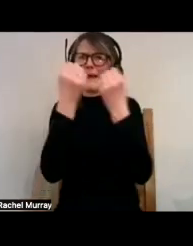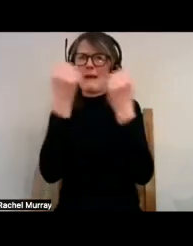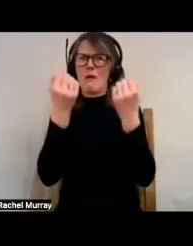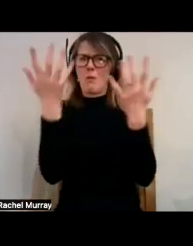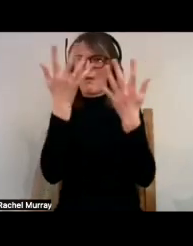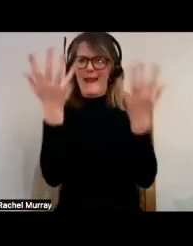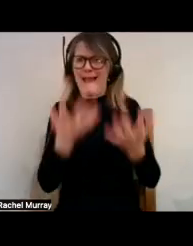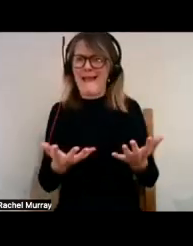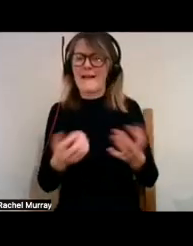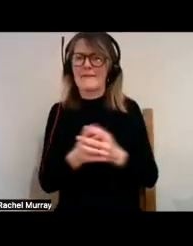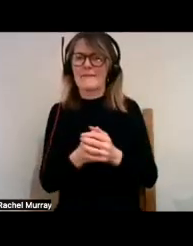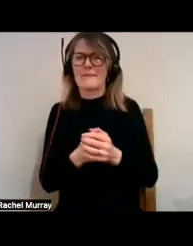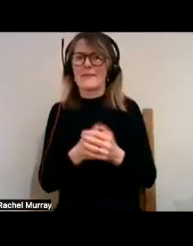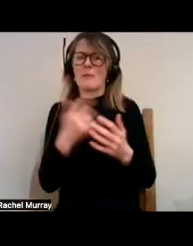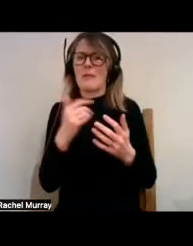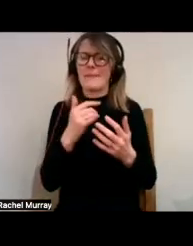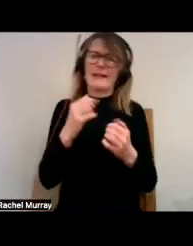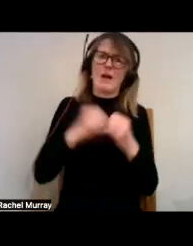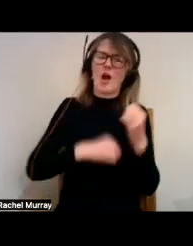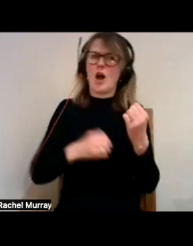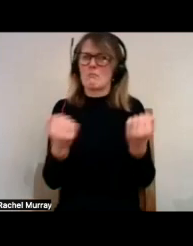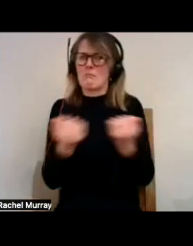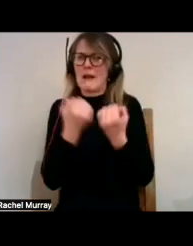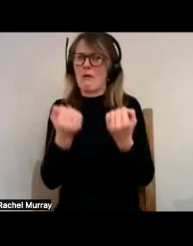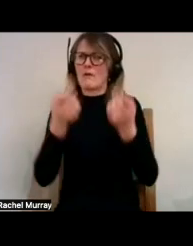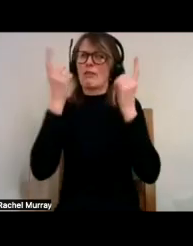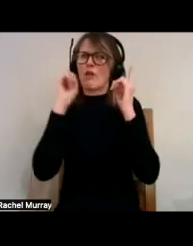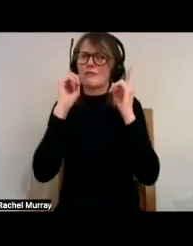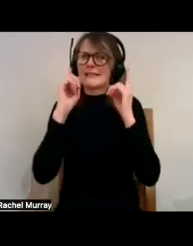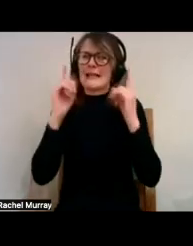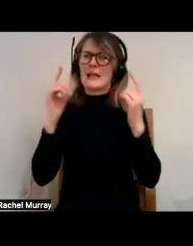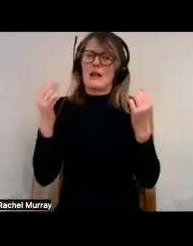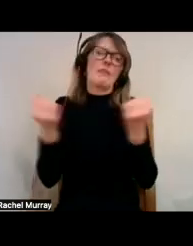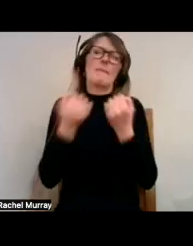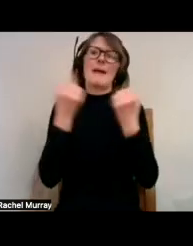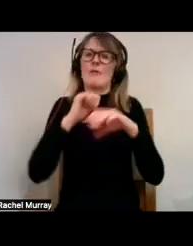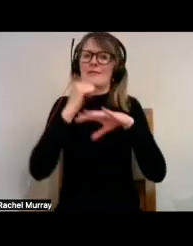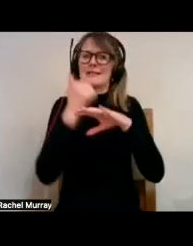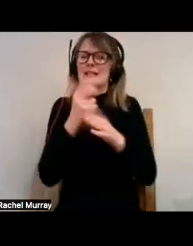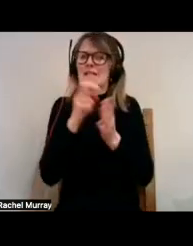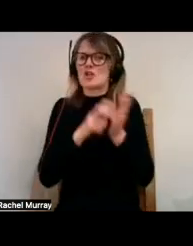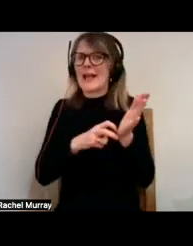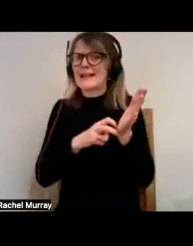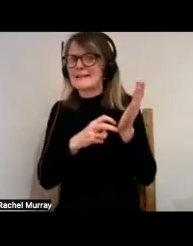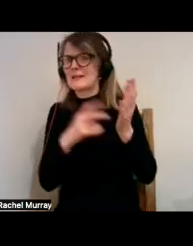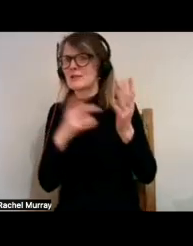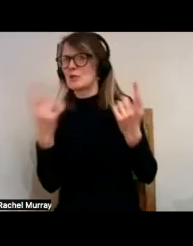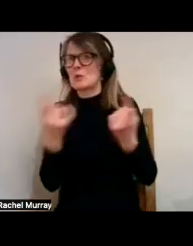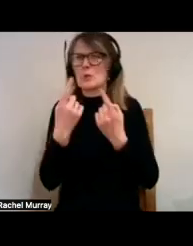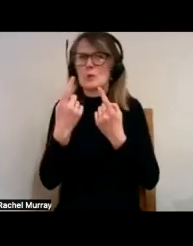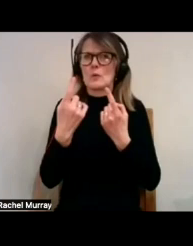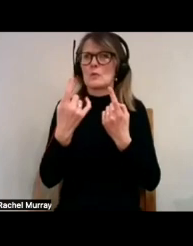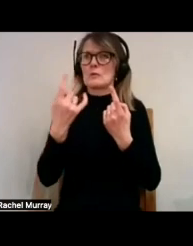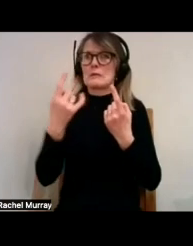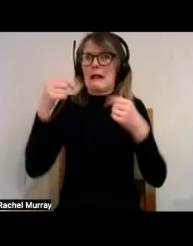of authority. That's the power of setting agendas, perhaps, or of determining who's in the room.